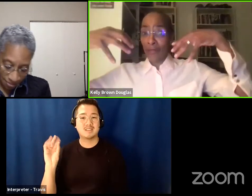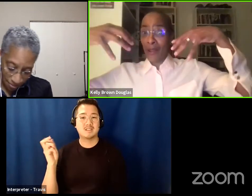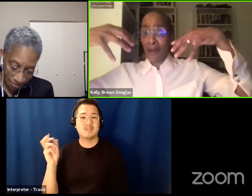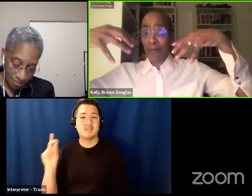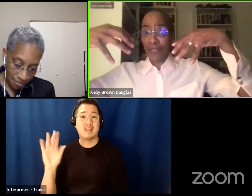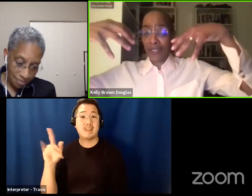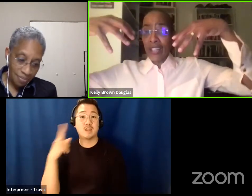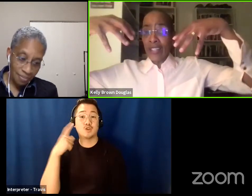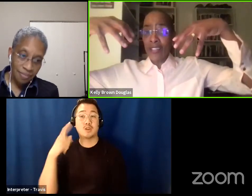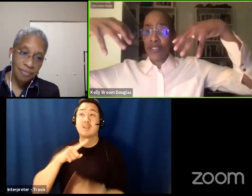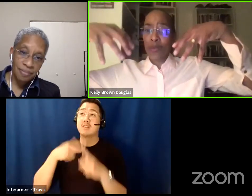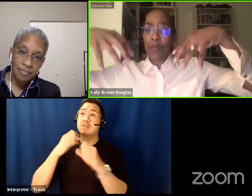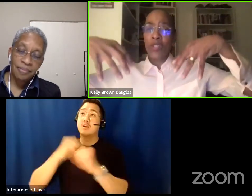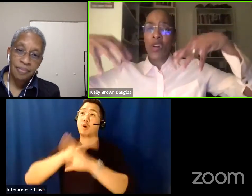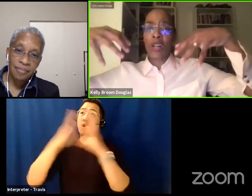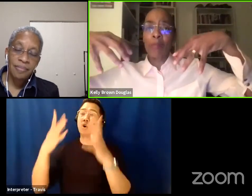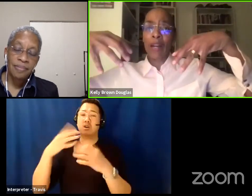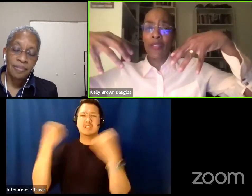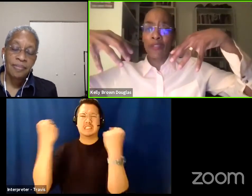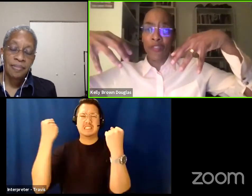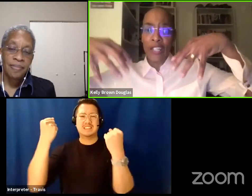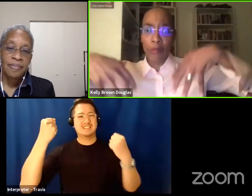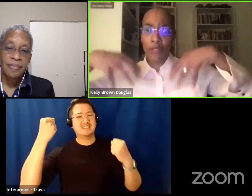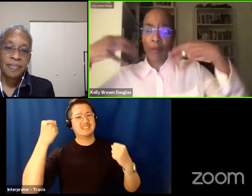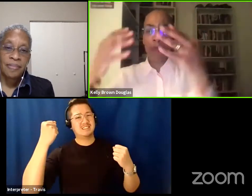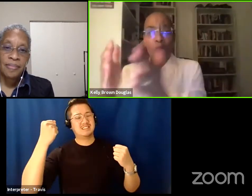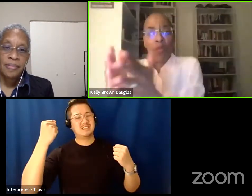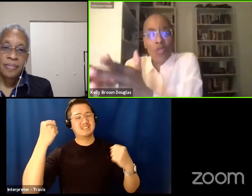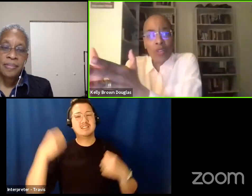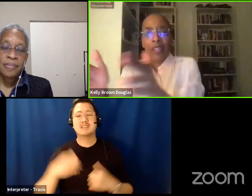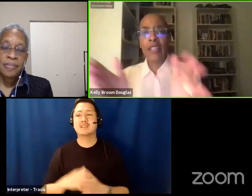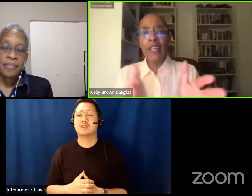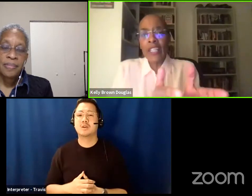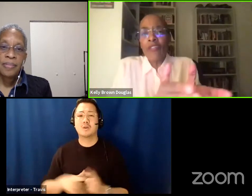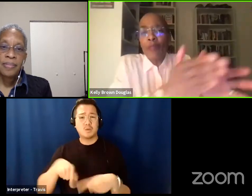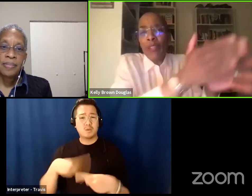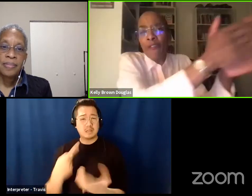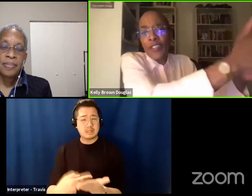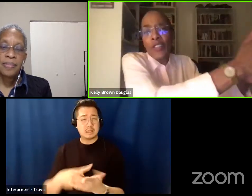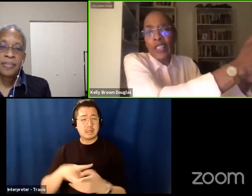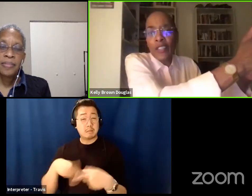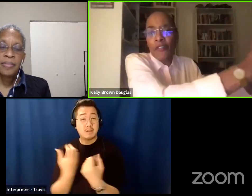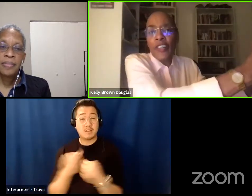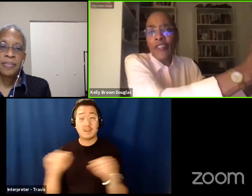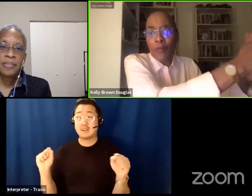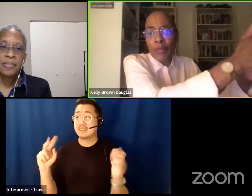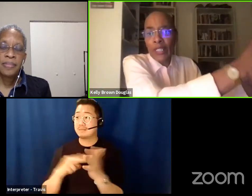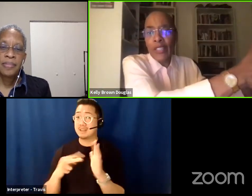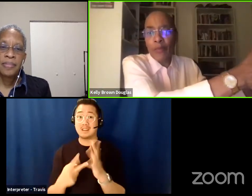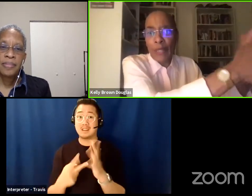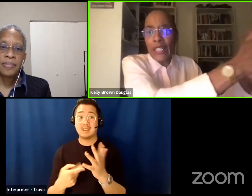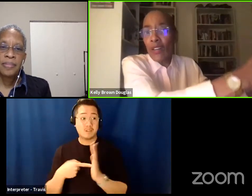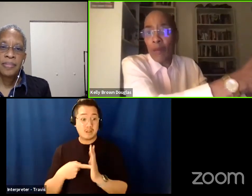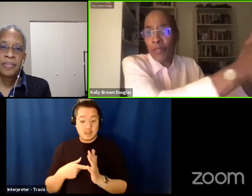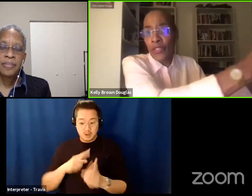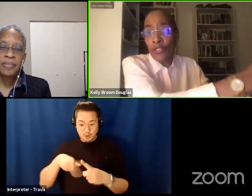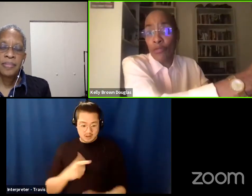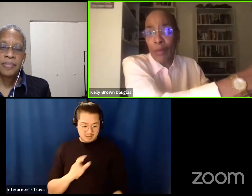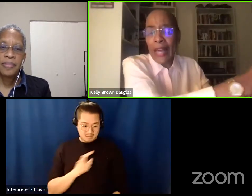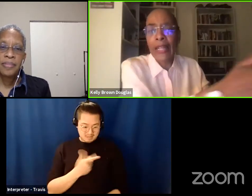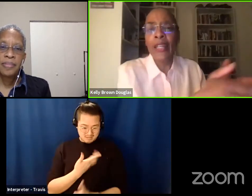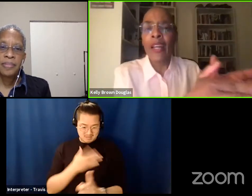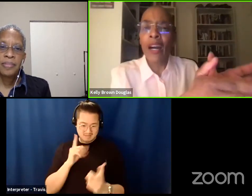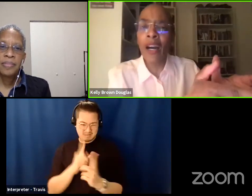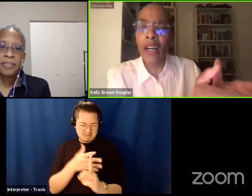Pastor, I'm serious, this is where we talk about that freedom is about more than even being physically free from police beating you up just